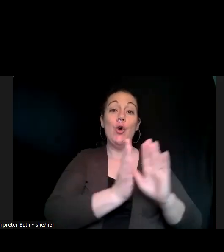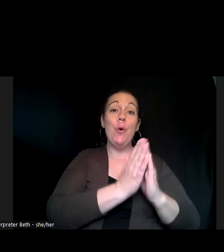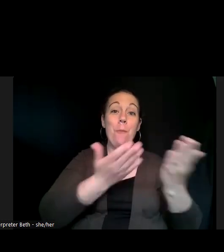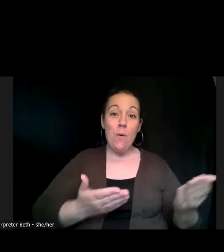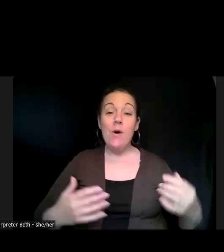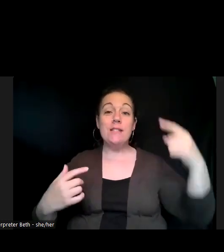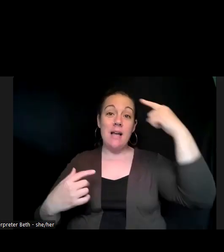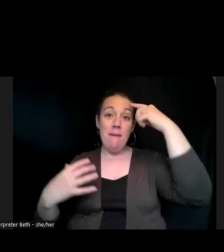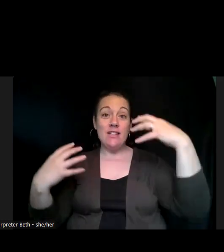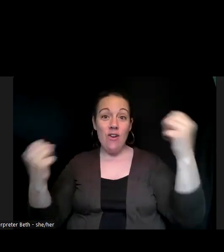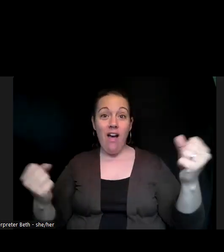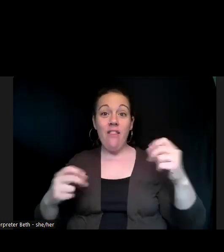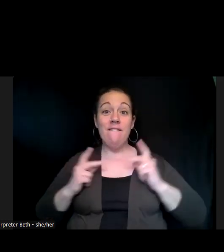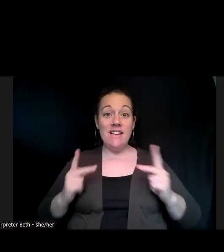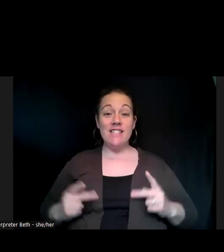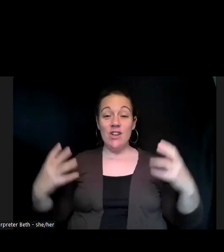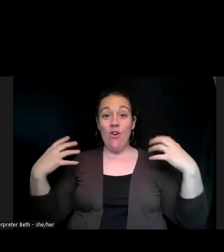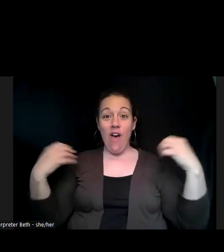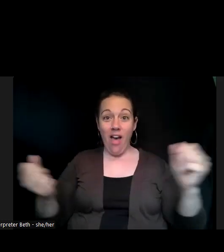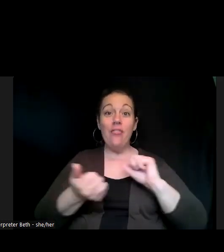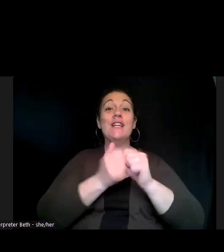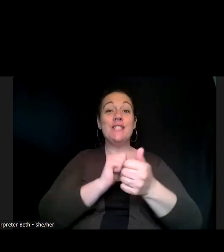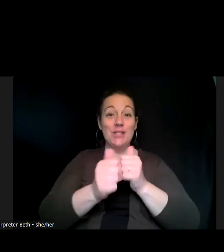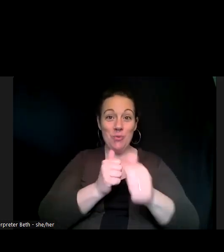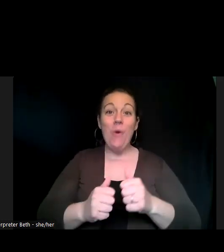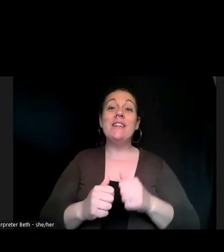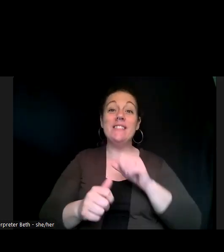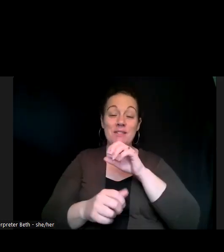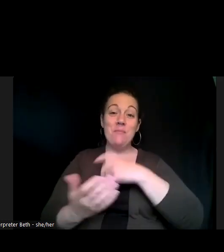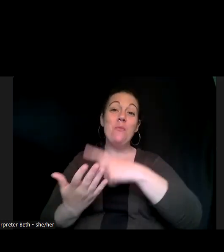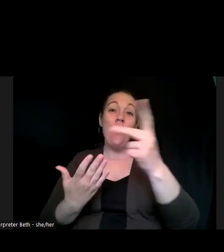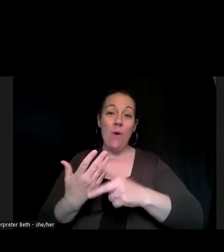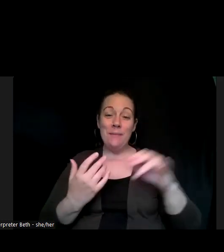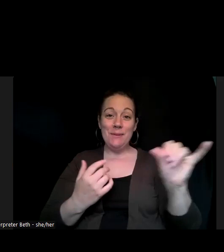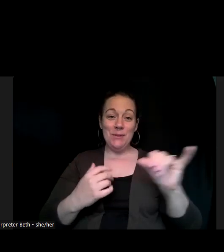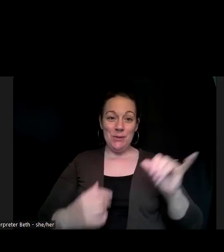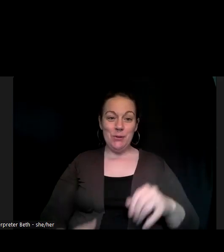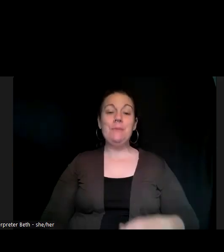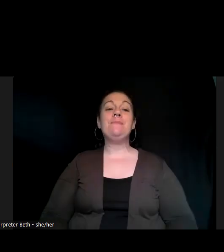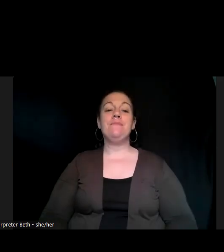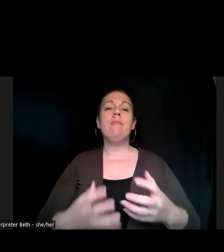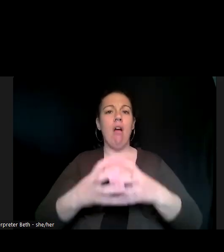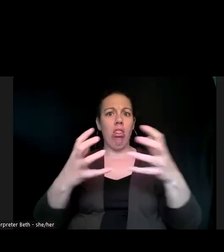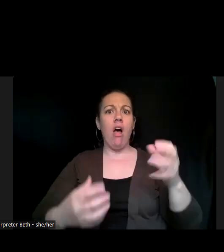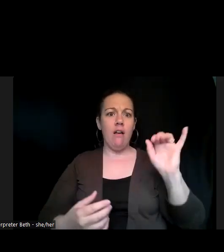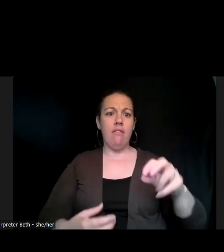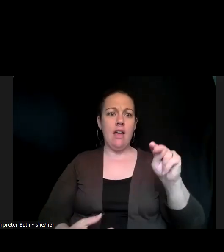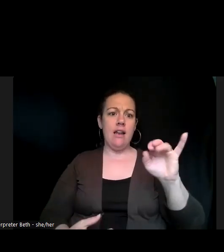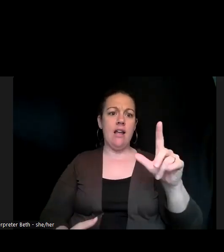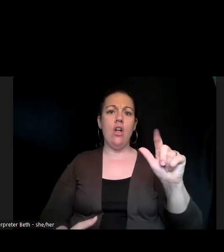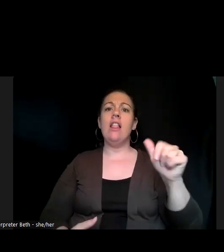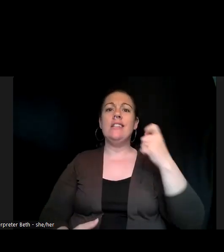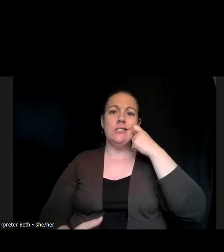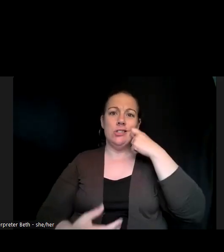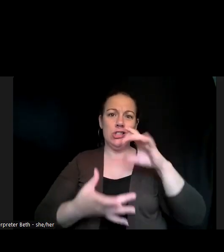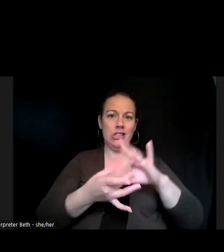supports. Many of the expenses that we just heard about from Nicholas in the previous speech. And we believe they're spending